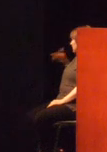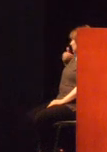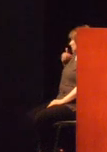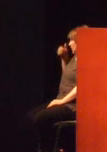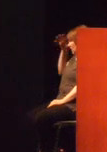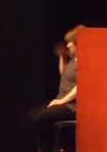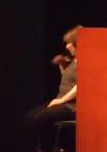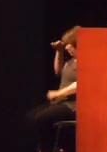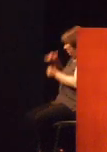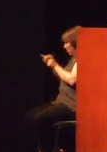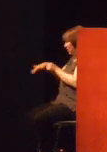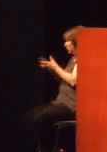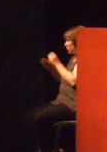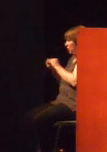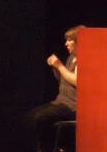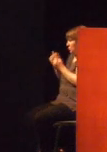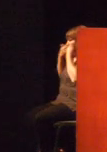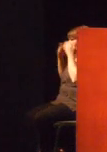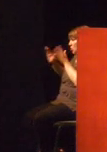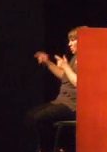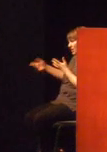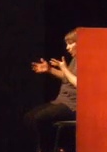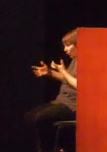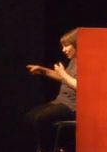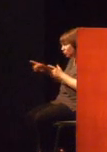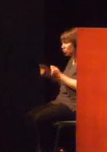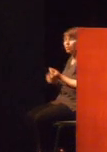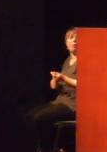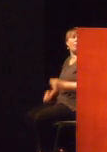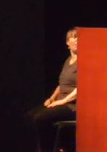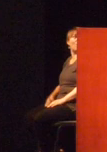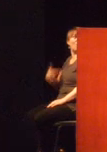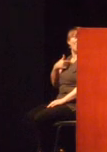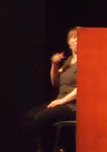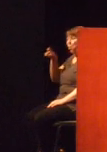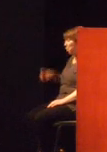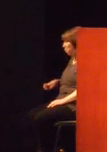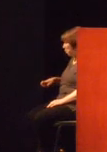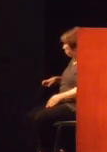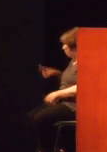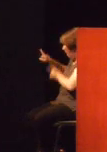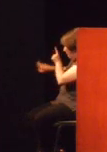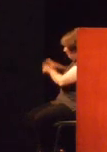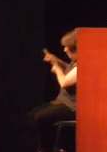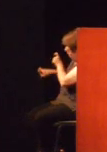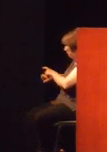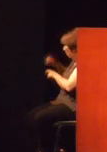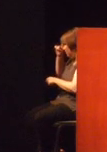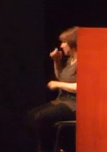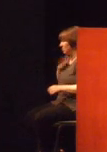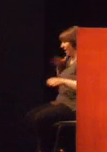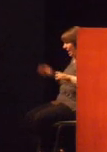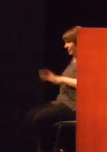table wanted you to do in that scenario. But I need to check in with people of color in my community if I'm gonna be starting to take action, because the actions I